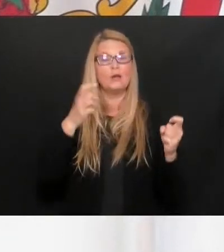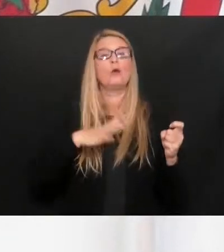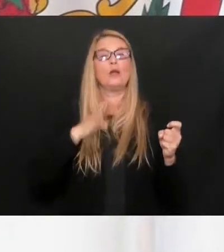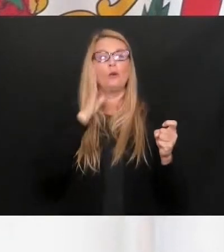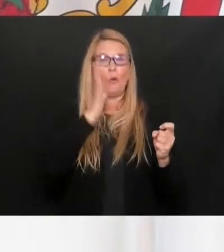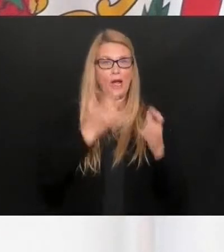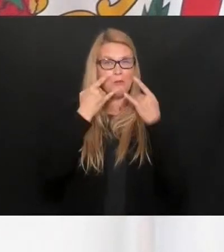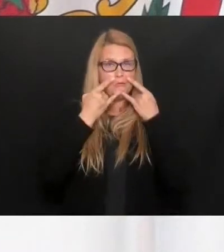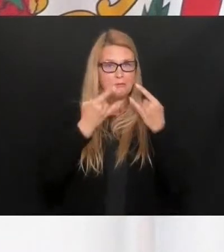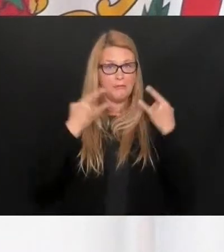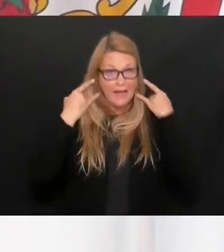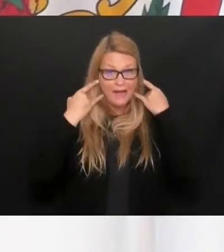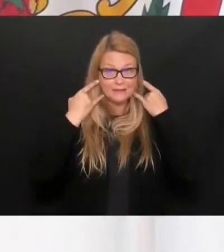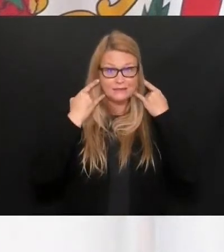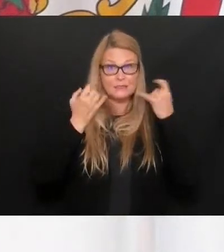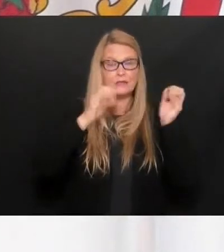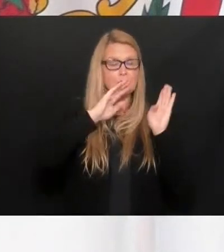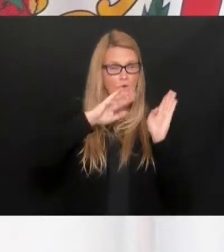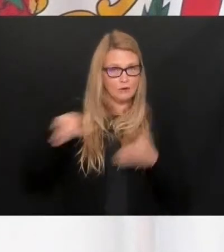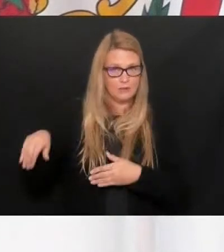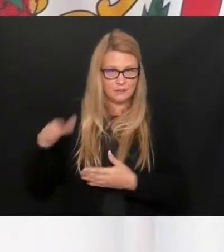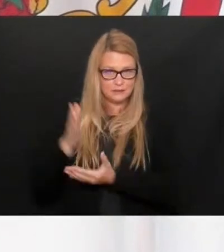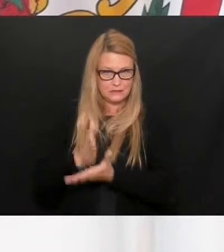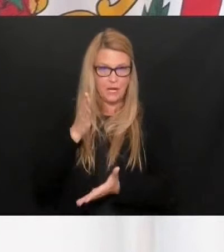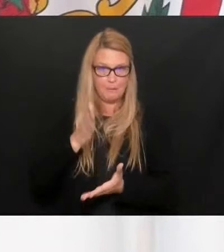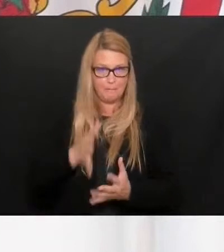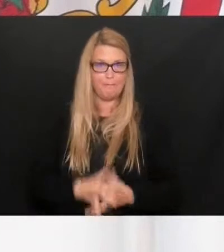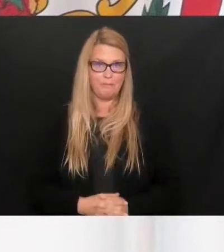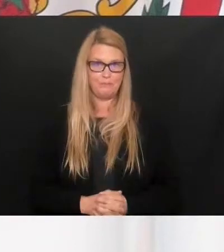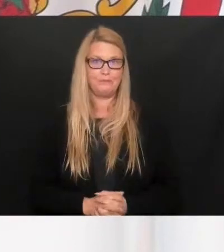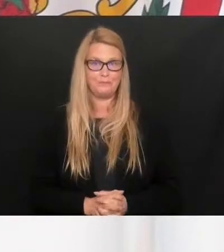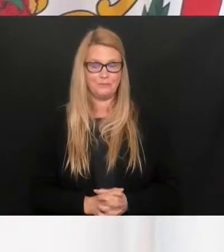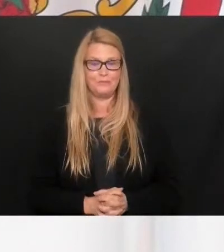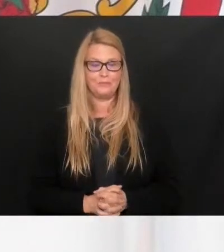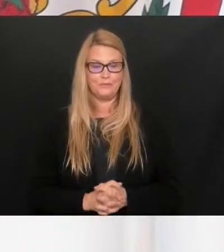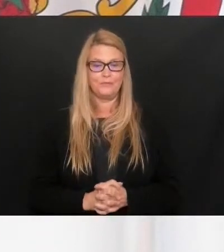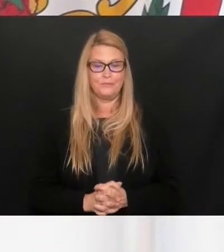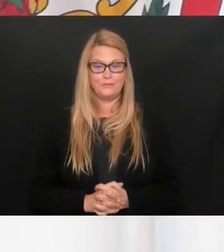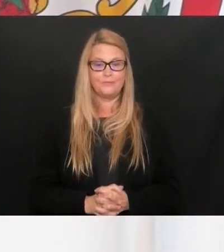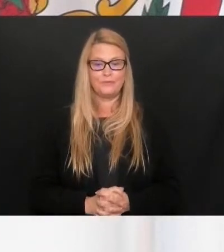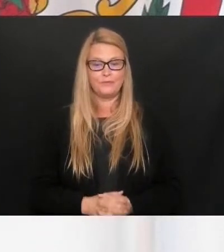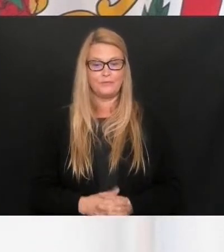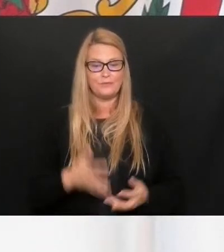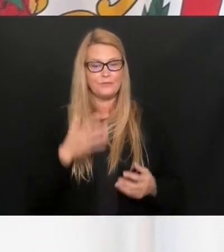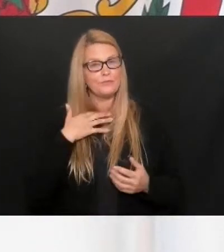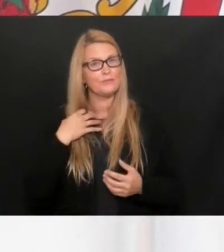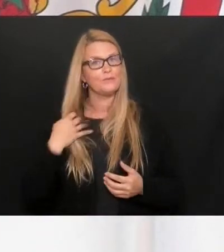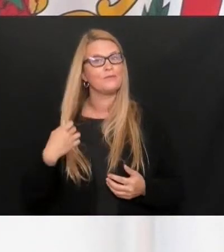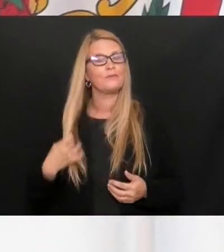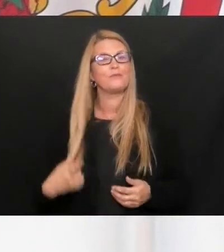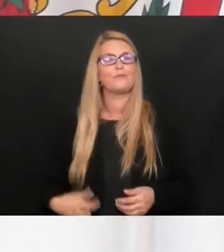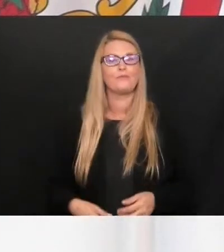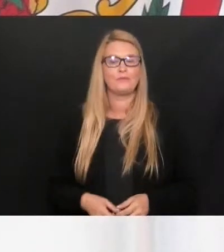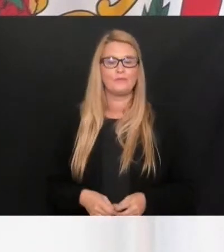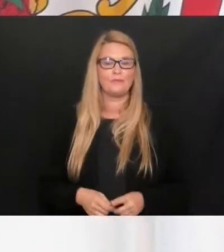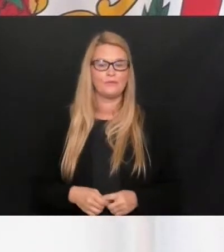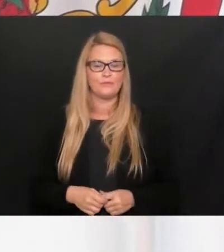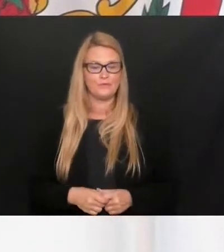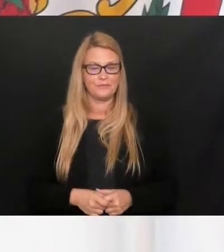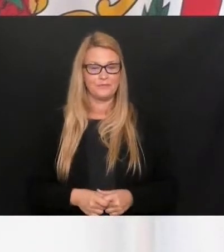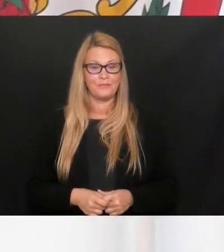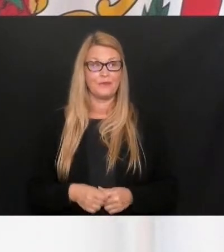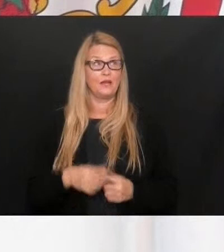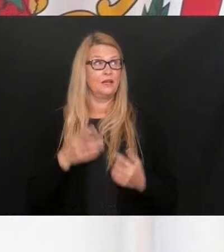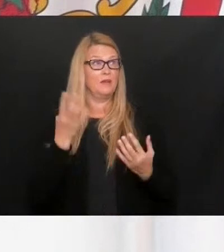masks and all this have been around too long. You know, they've been around absolutely probably now going on, I don't